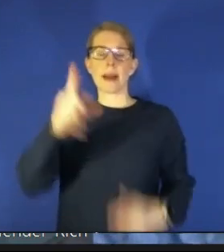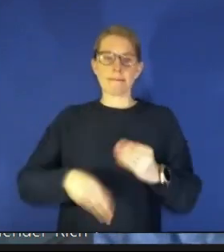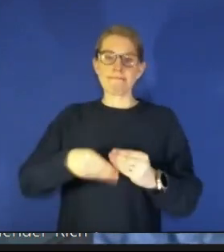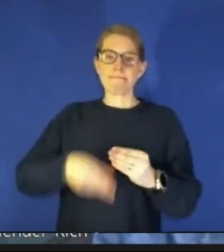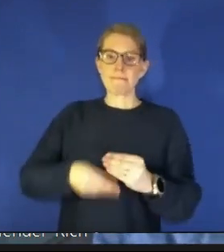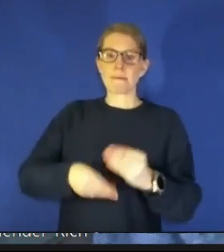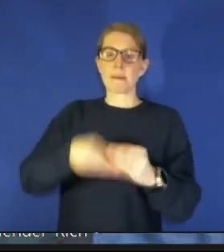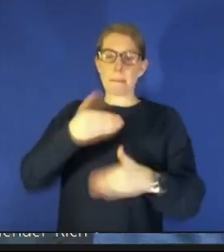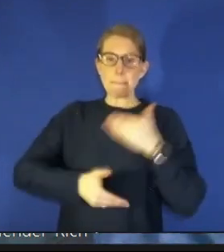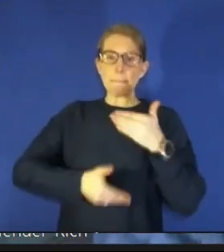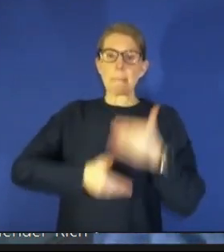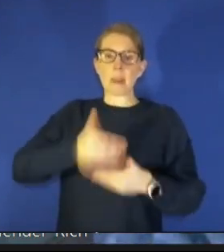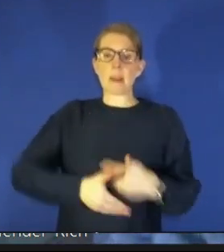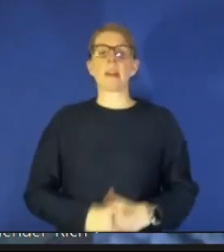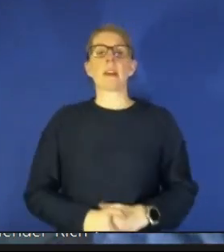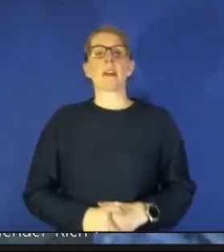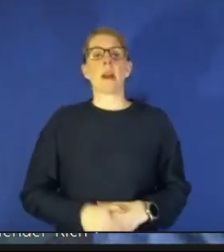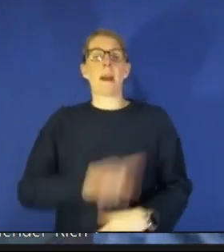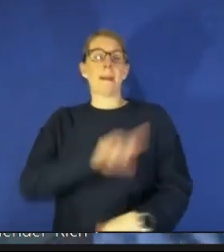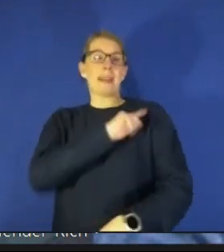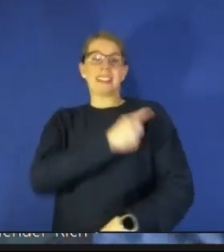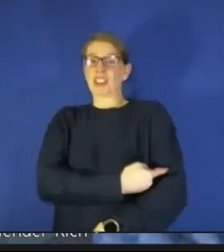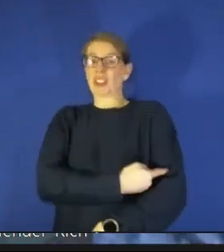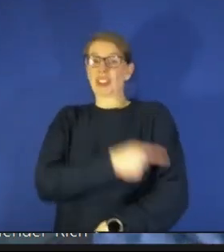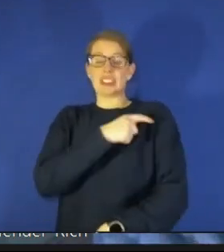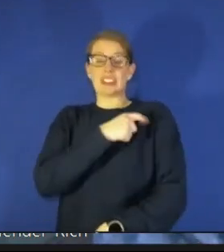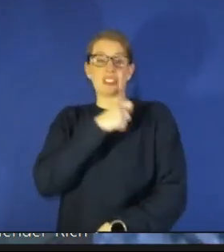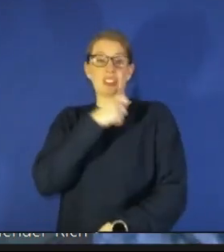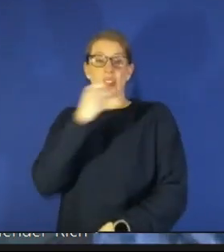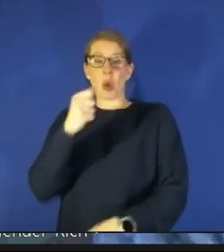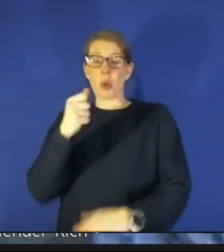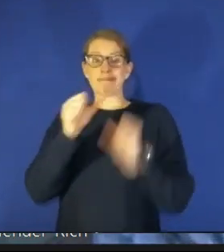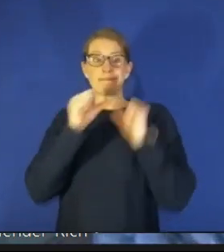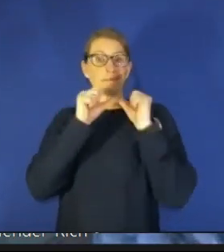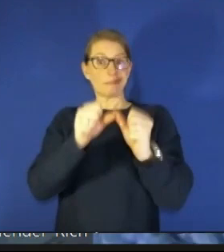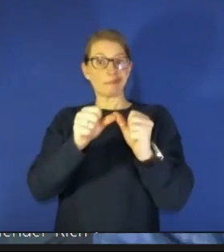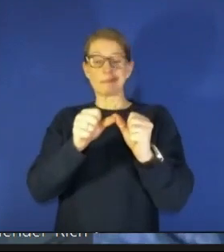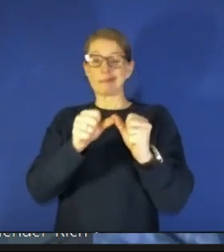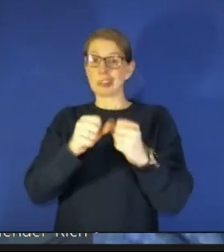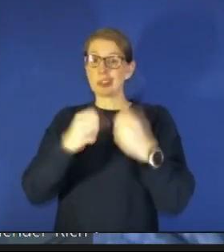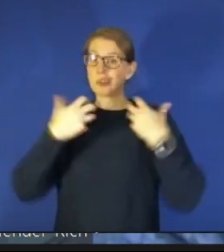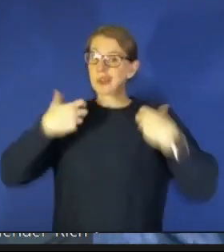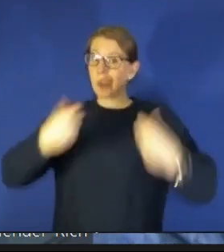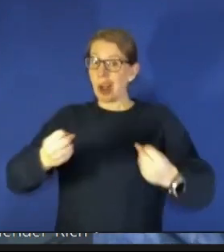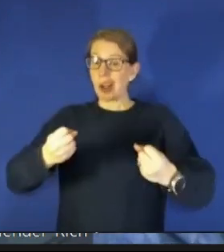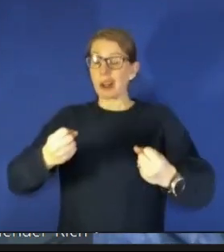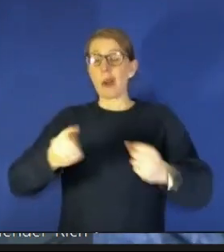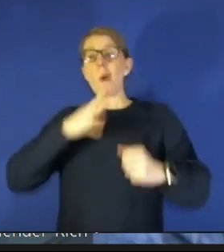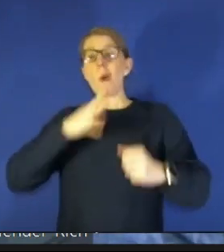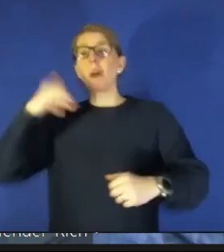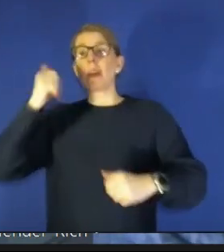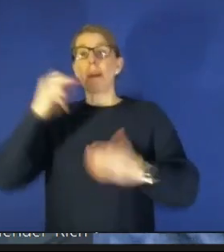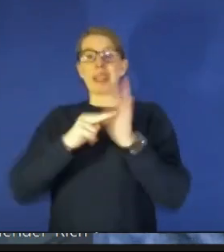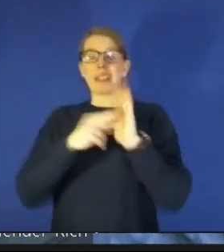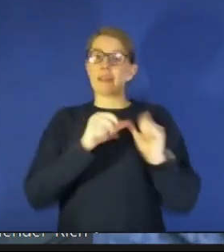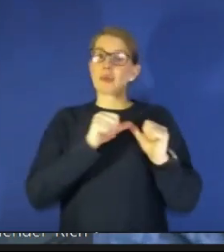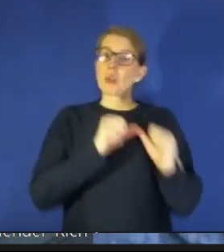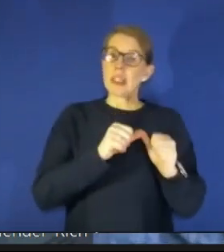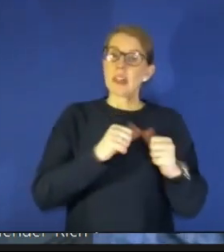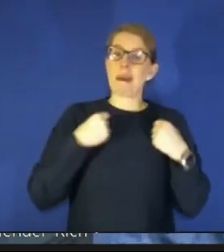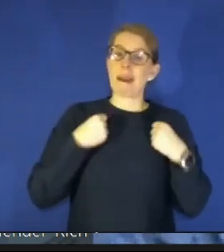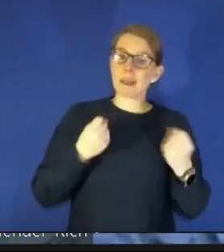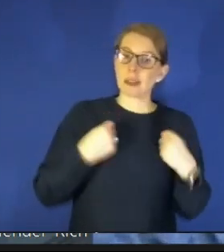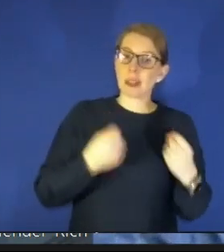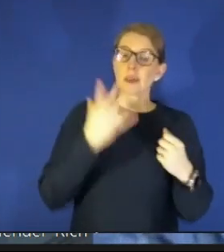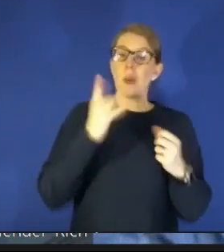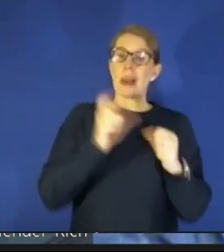Dr. Steitz's point earlier, our muscles just don't stay in shape as we get older. They have to be kept in shape. And so you can build